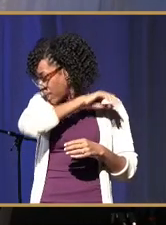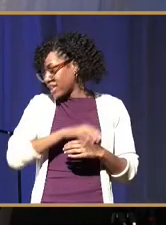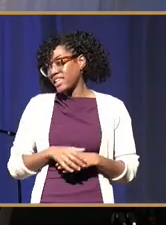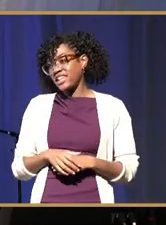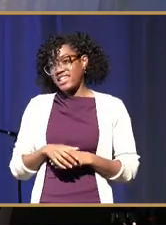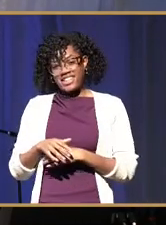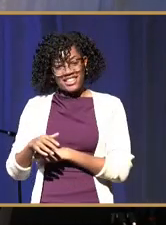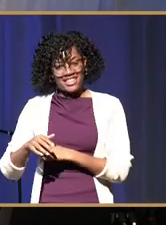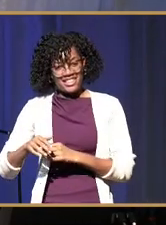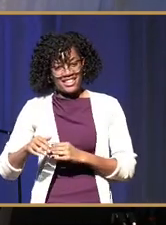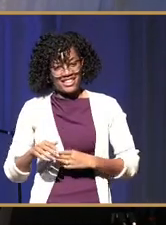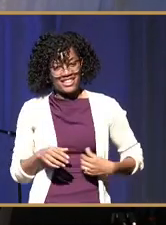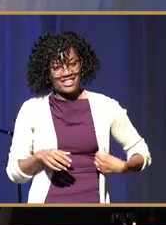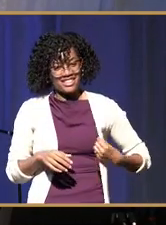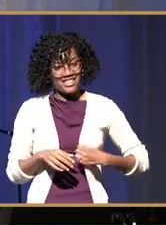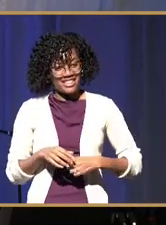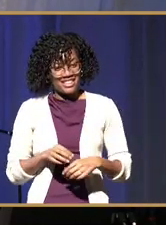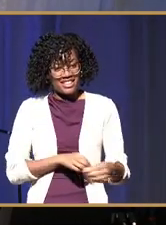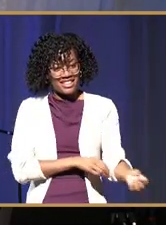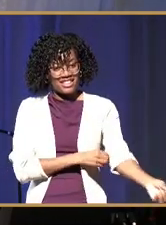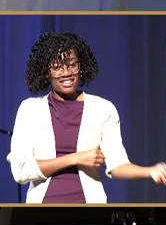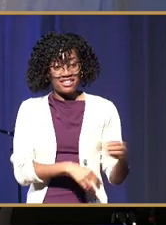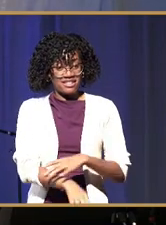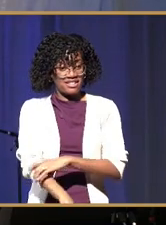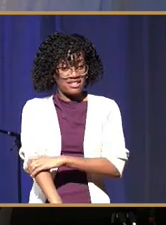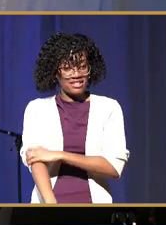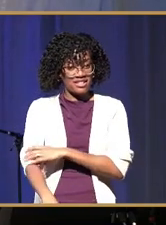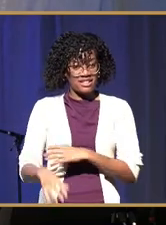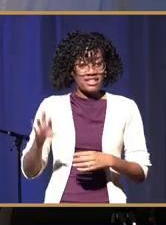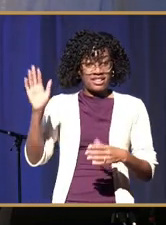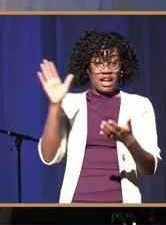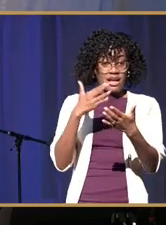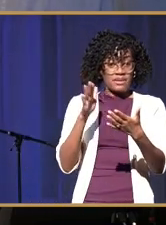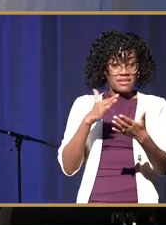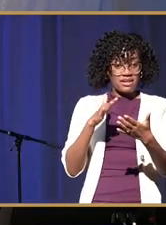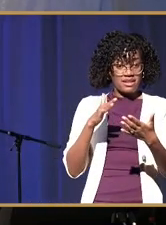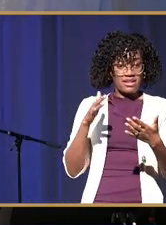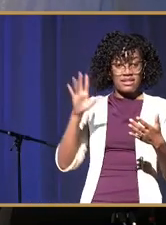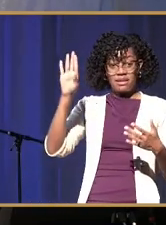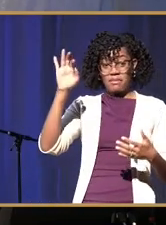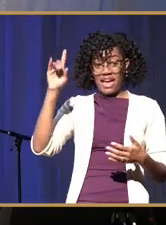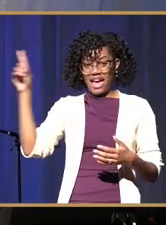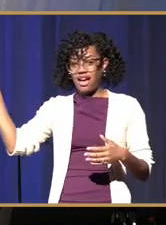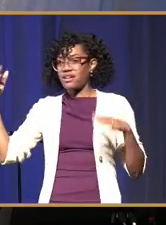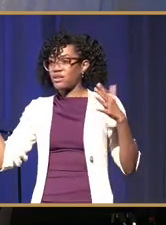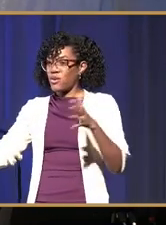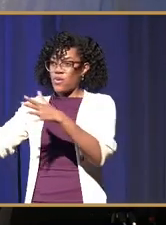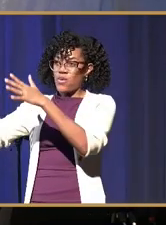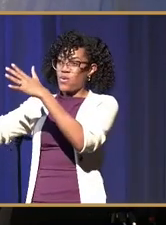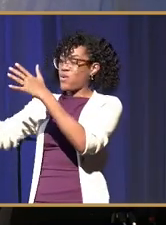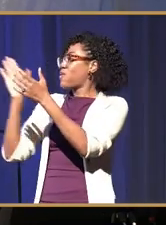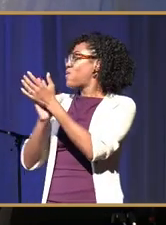Y'all give the band something back there, because they did that. All right, band.